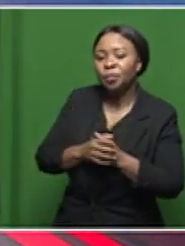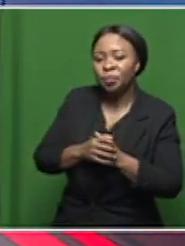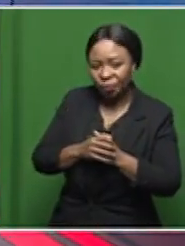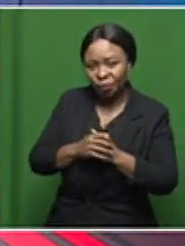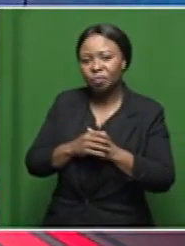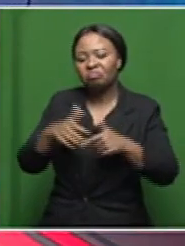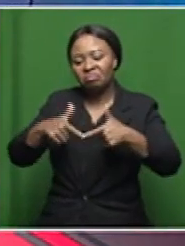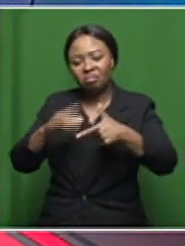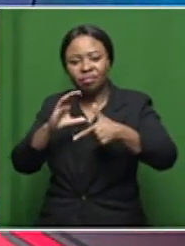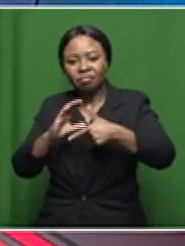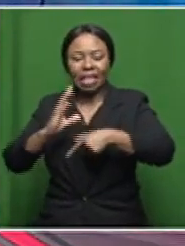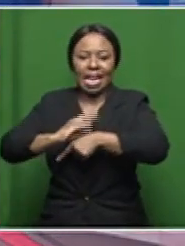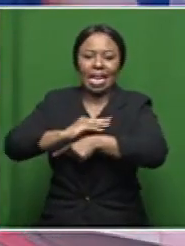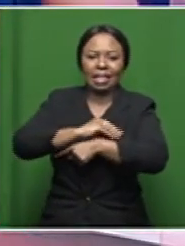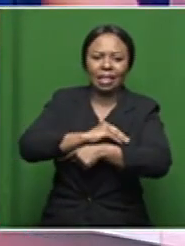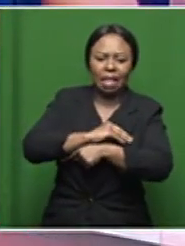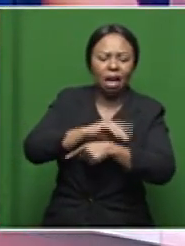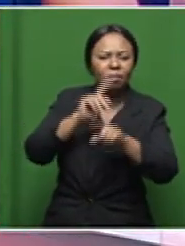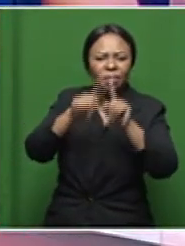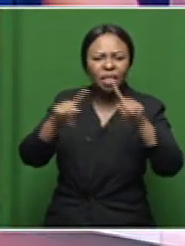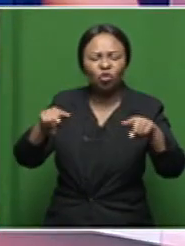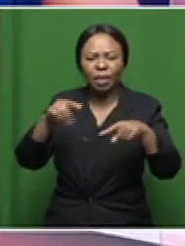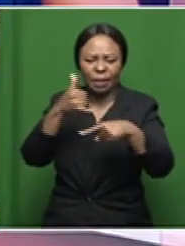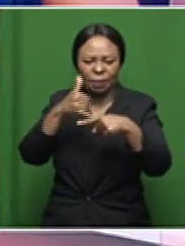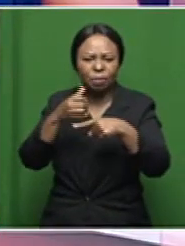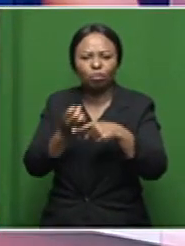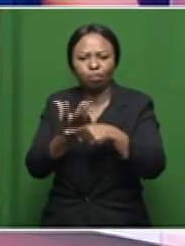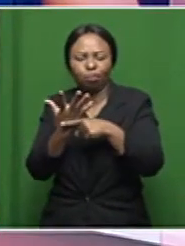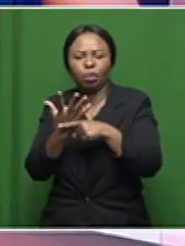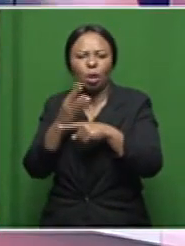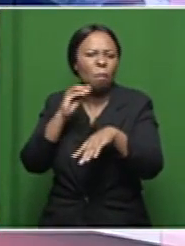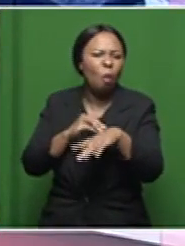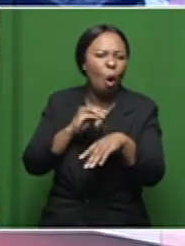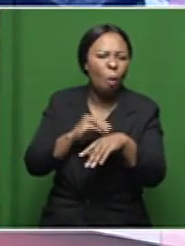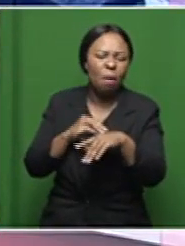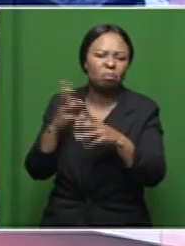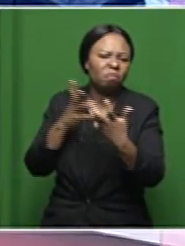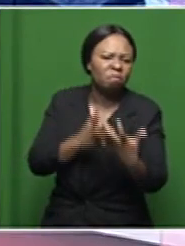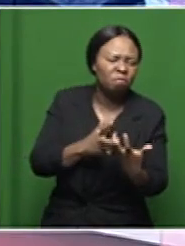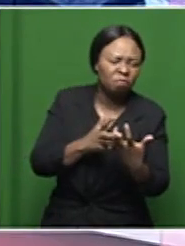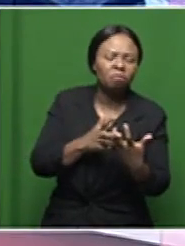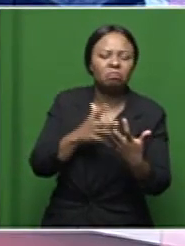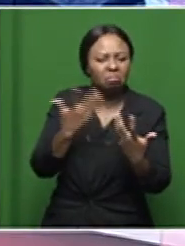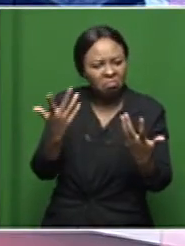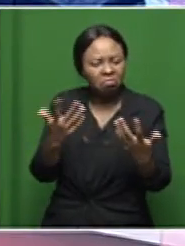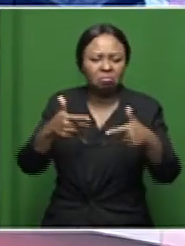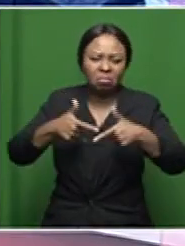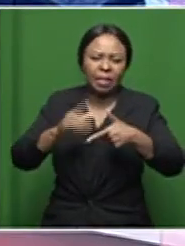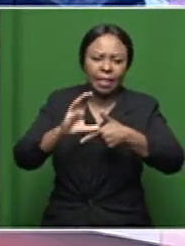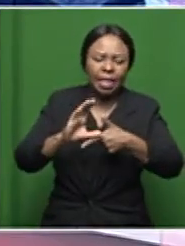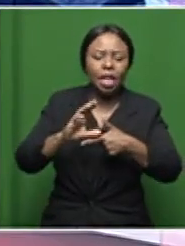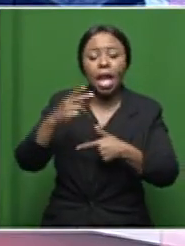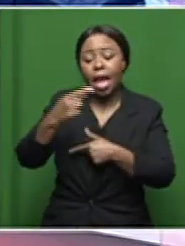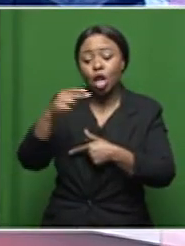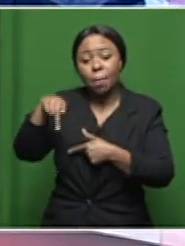cervical cancer, looking at, the type of lesions that you would have and all the problems that are associated with having cervical cancer. And of course, touching on HPV.